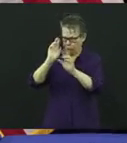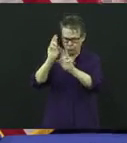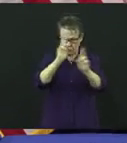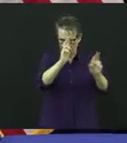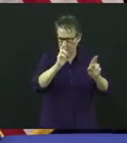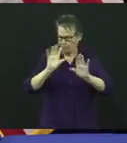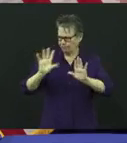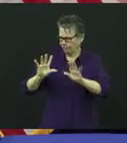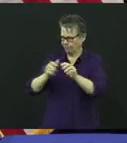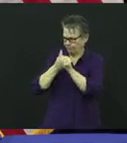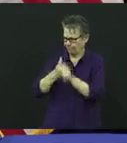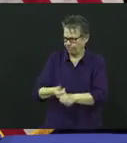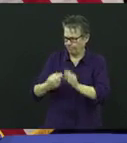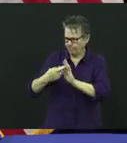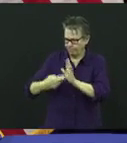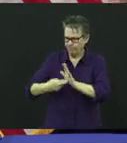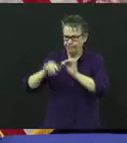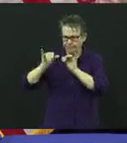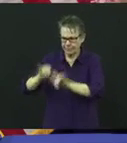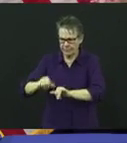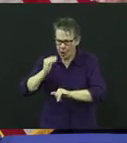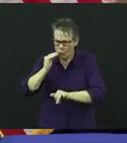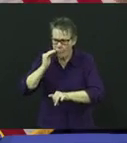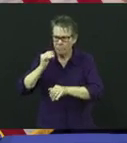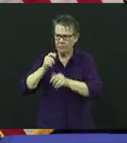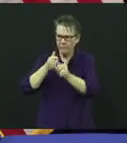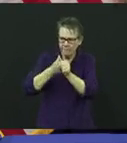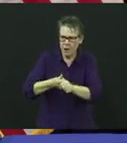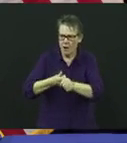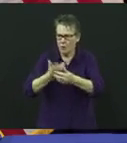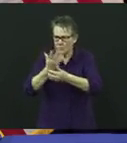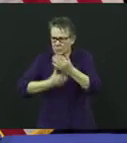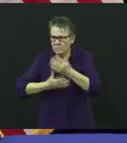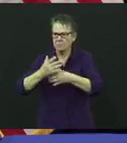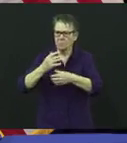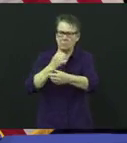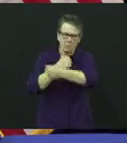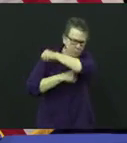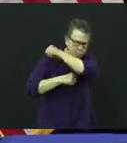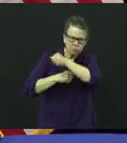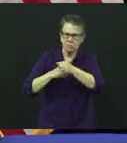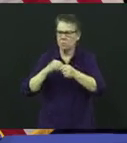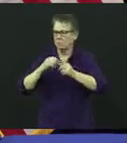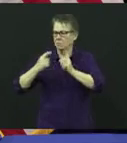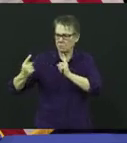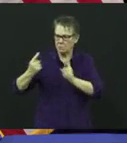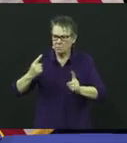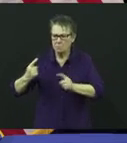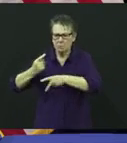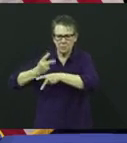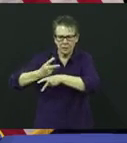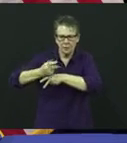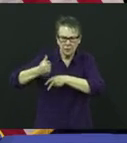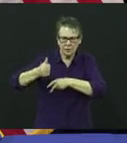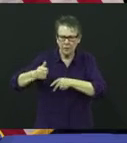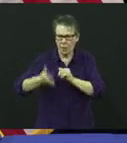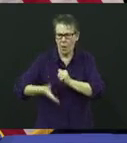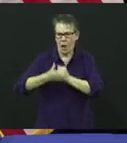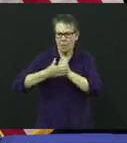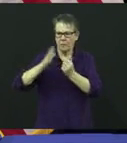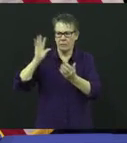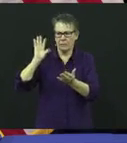so meaningfully lower the amount of fatalities and folks who are sick. As you can see from the numbers we're reporting today,